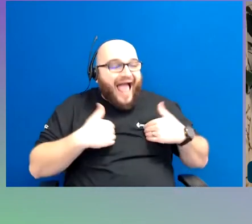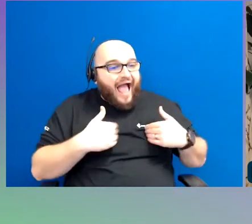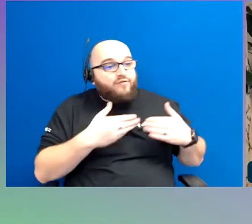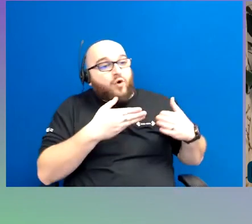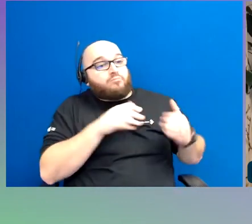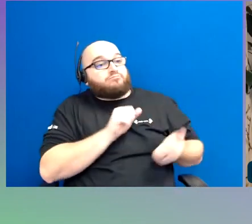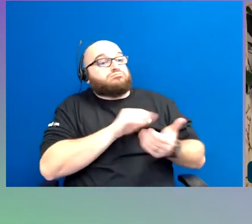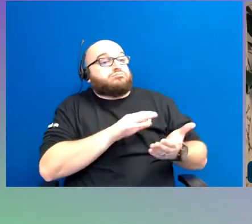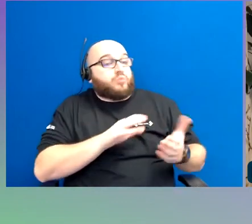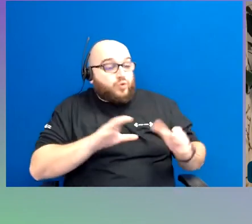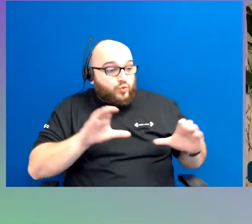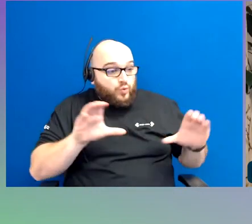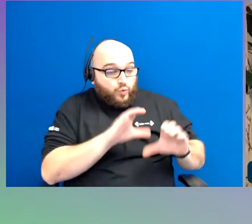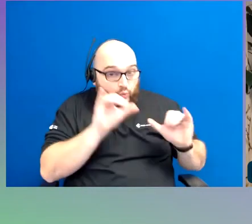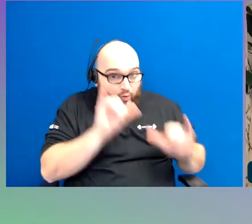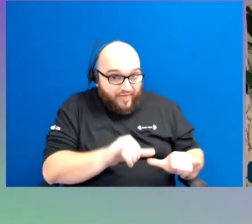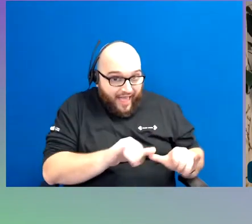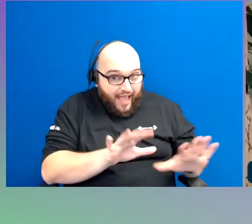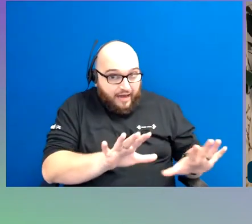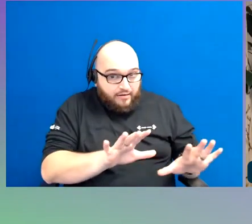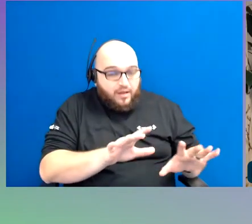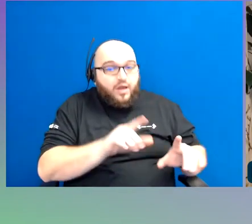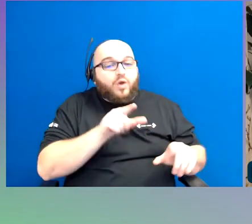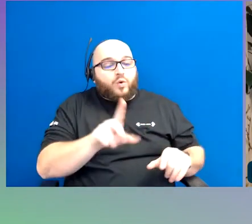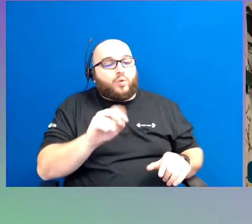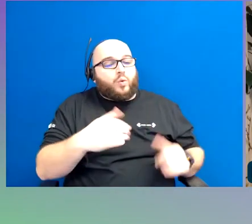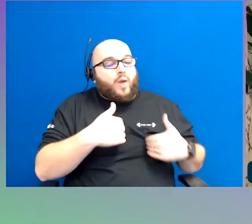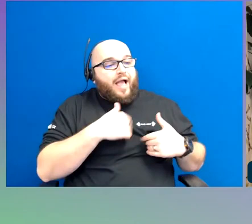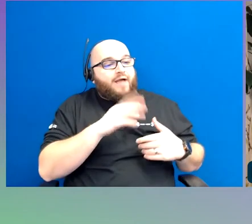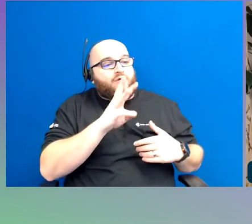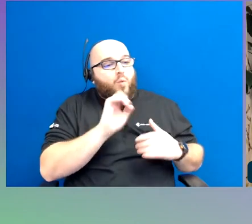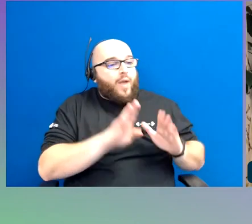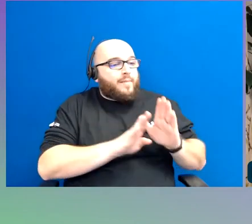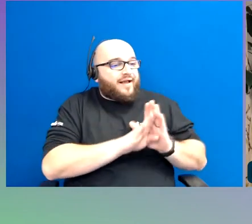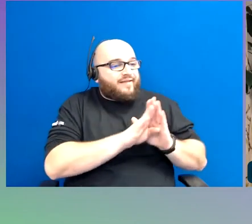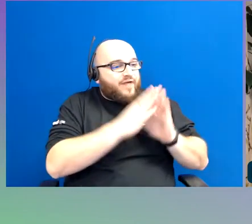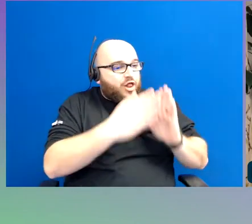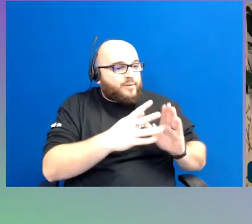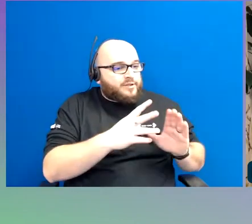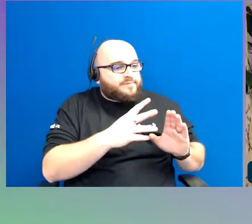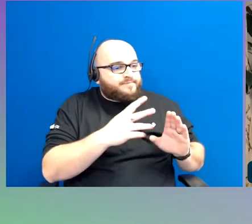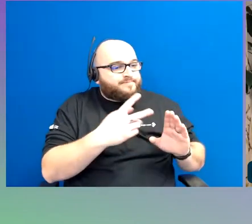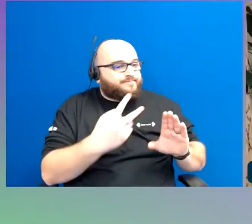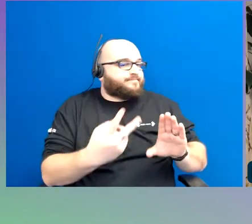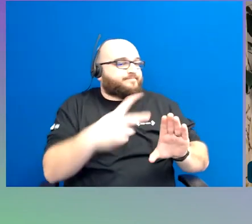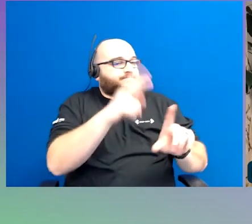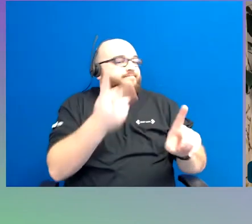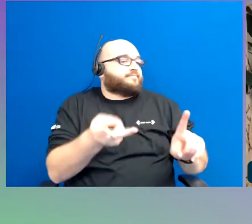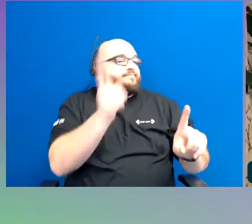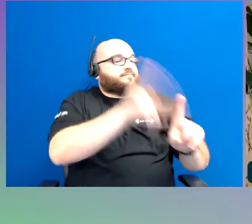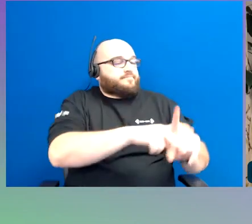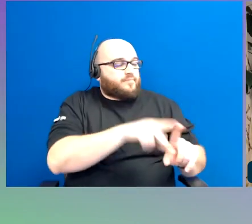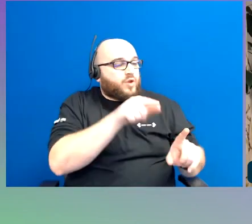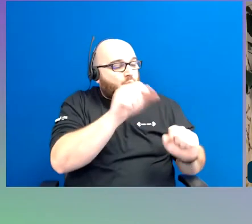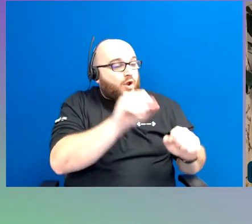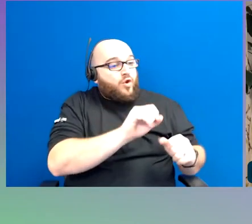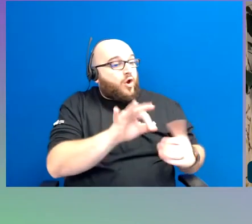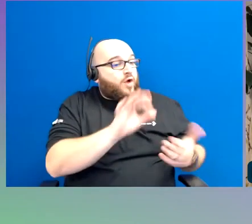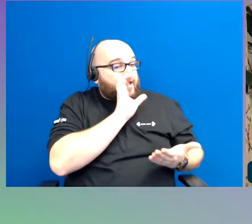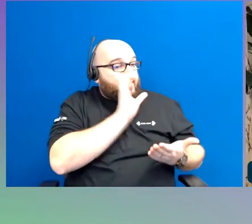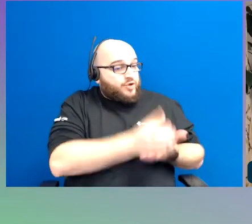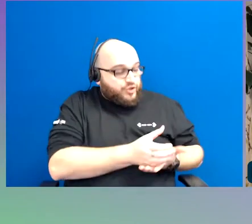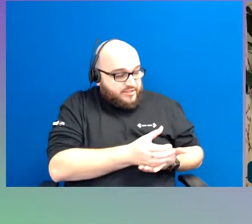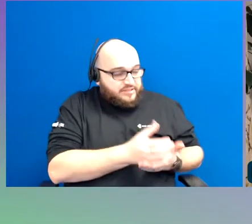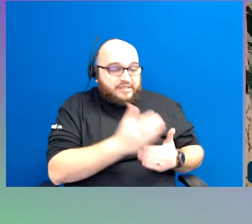You do have like the web developer plugin, which you could turn off images in. So even